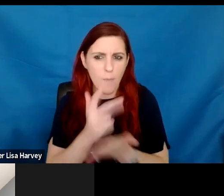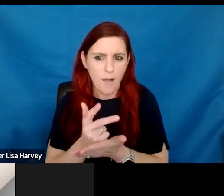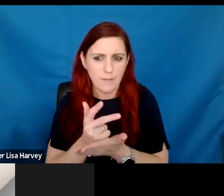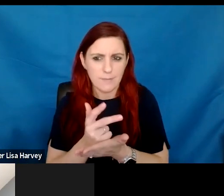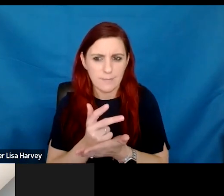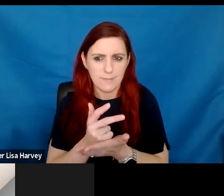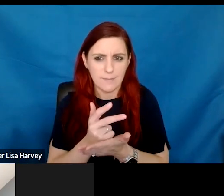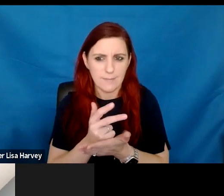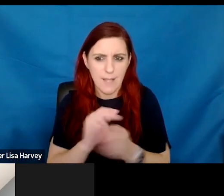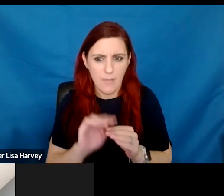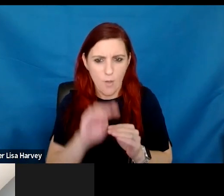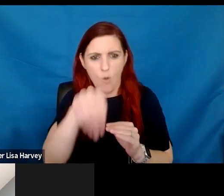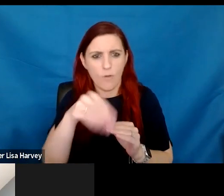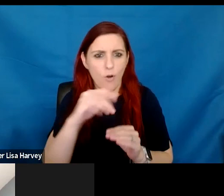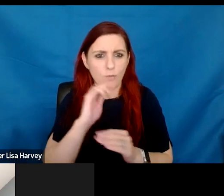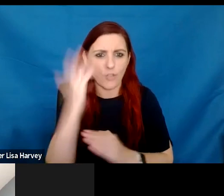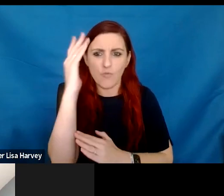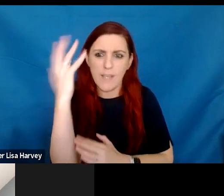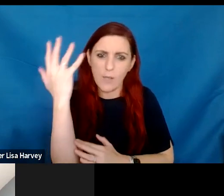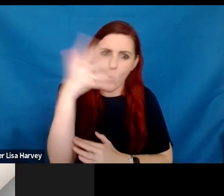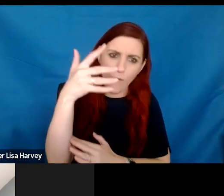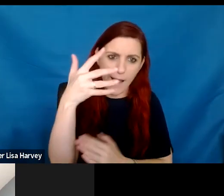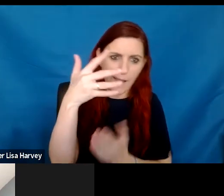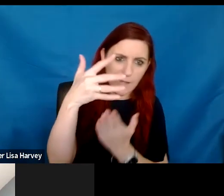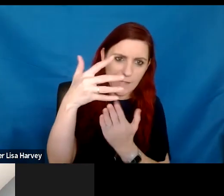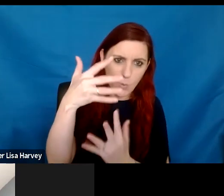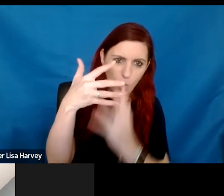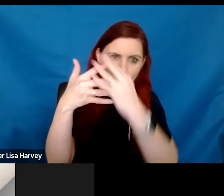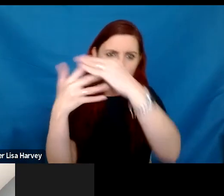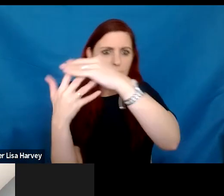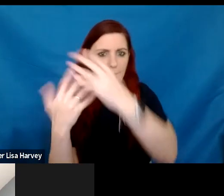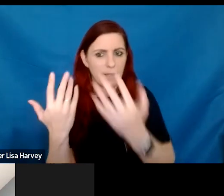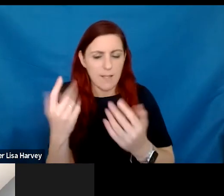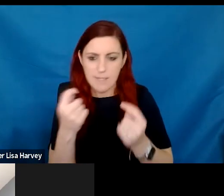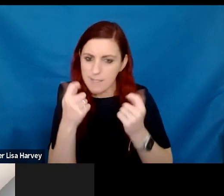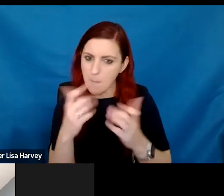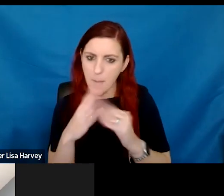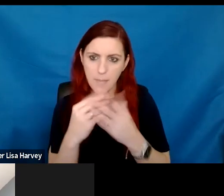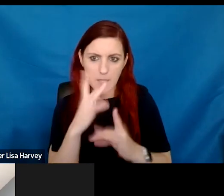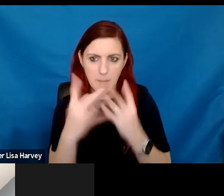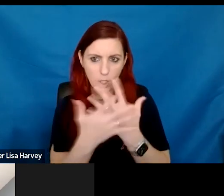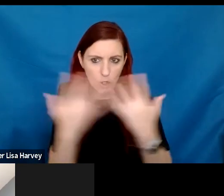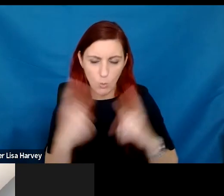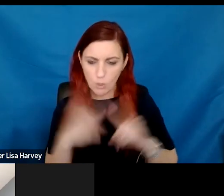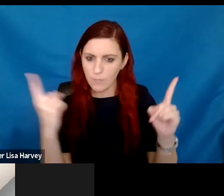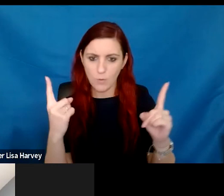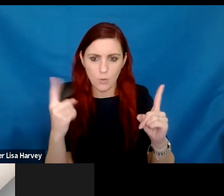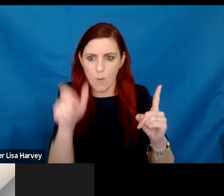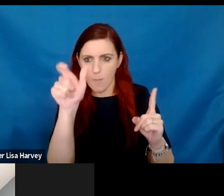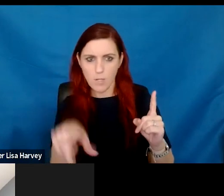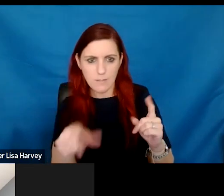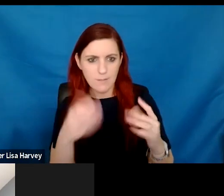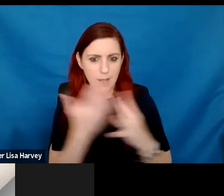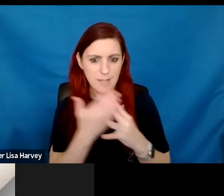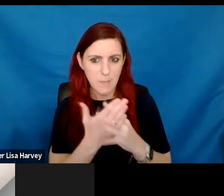bit of an overhanging tree. Simple things make an awful difference to persons' accessibility. So we need to look at